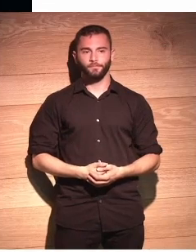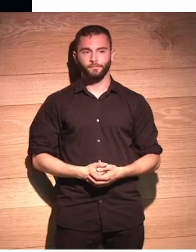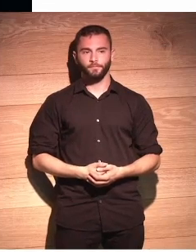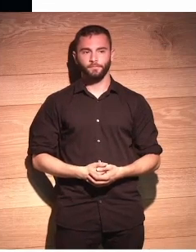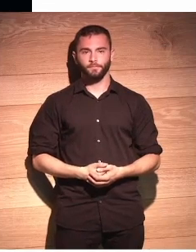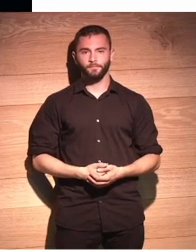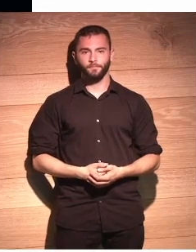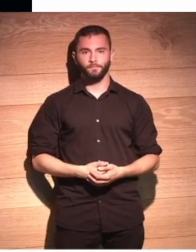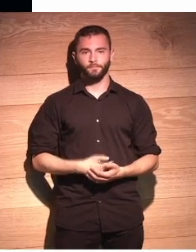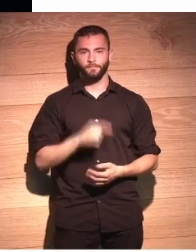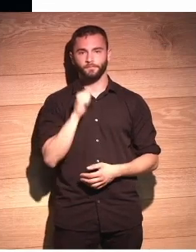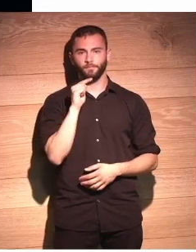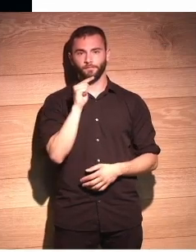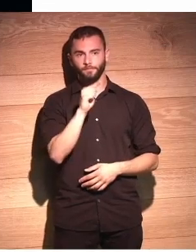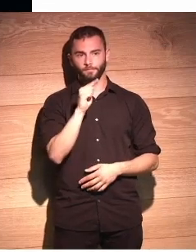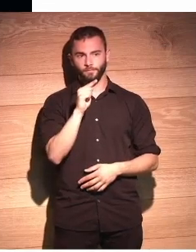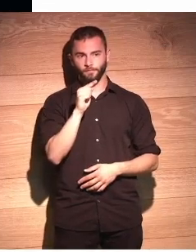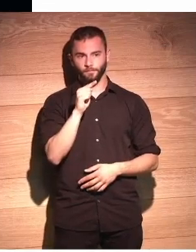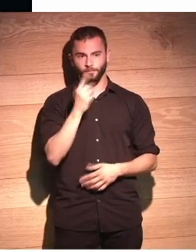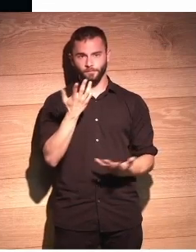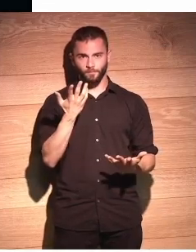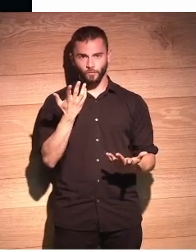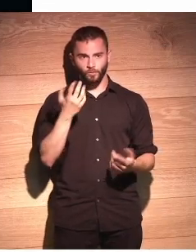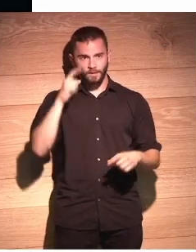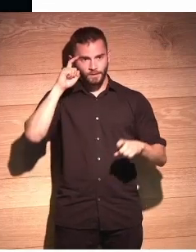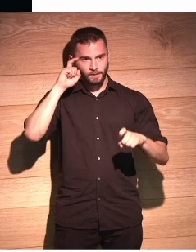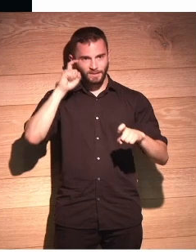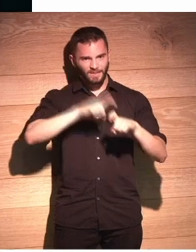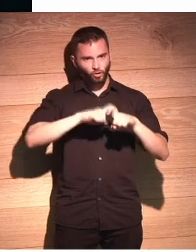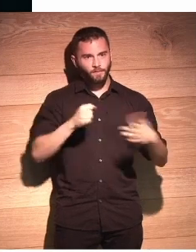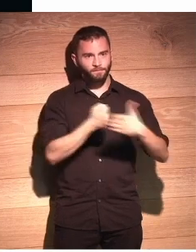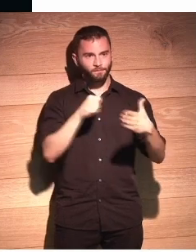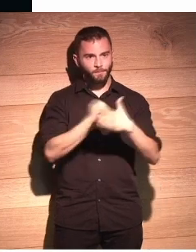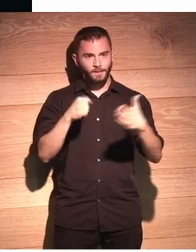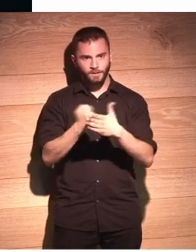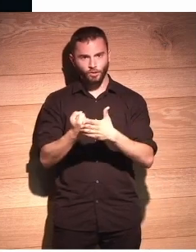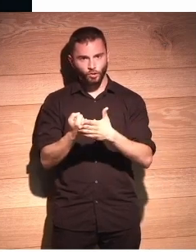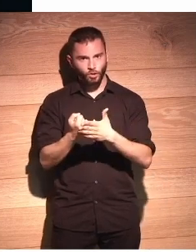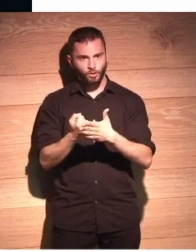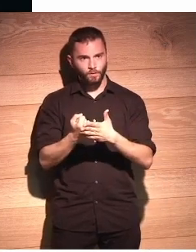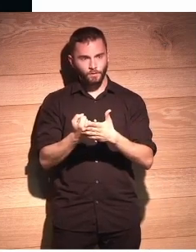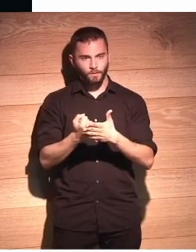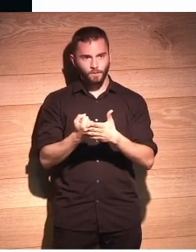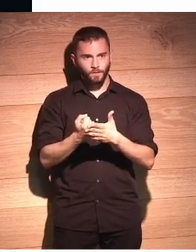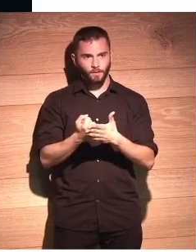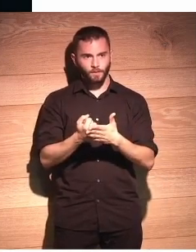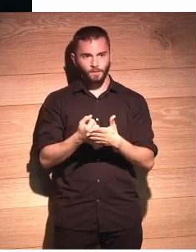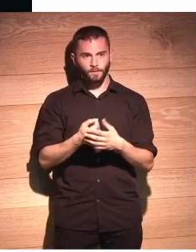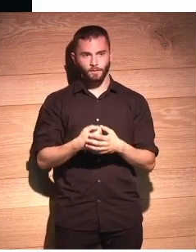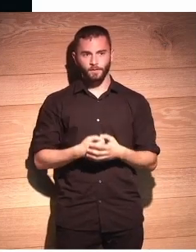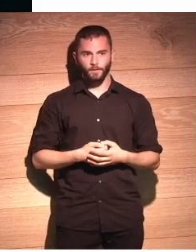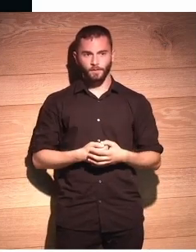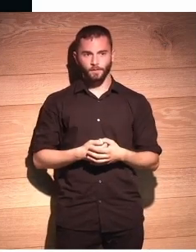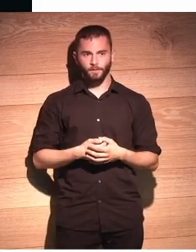Now that is an airstrike of surgical precision. It's one of a range of products. Trained as a